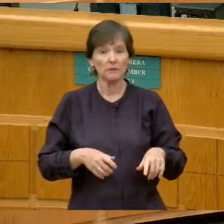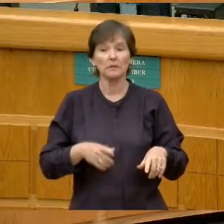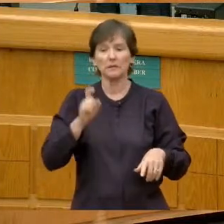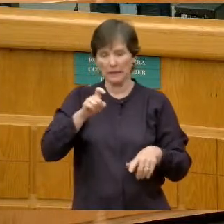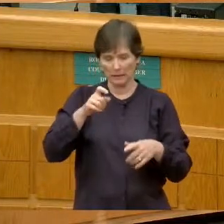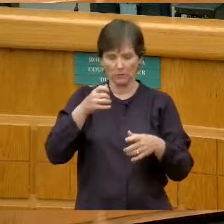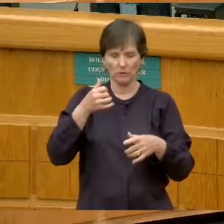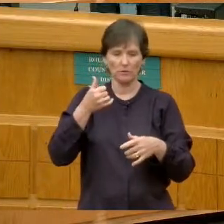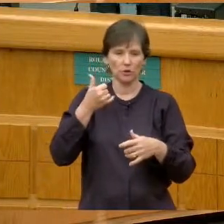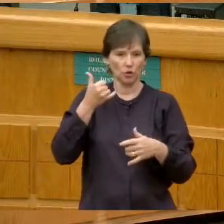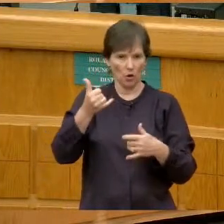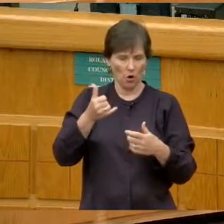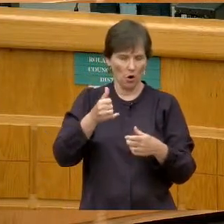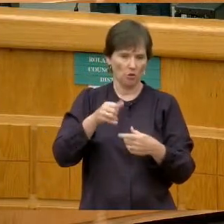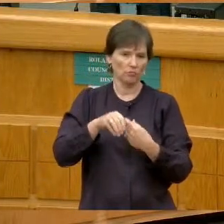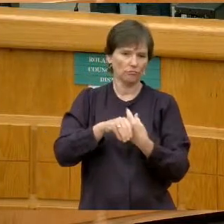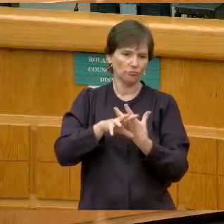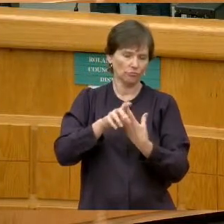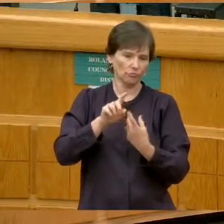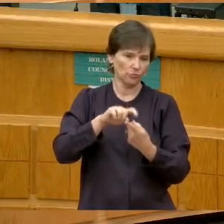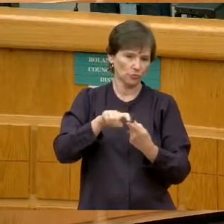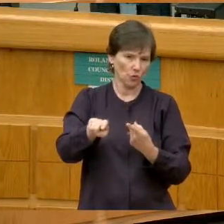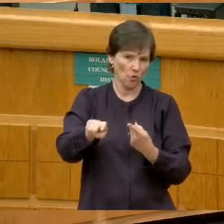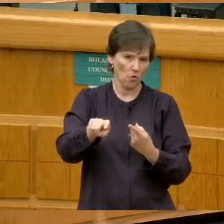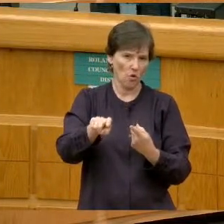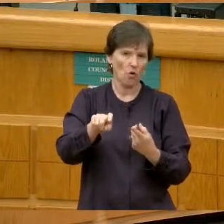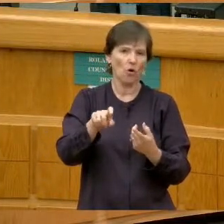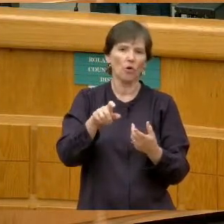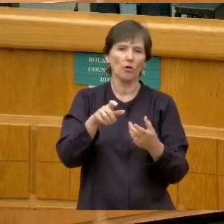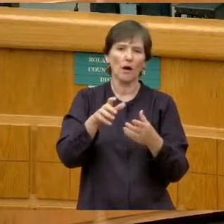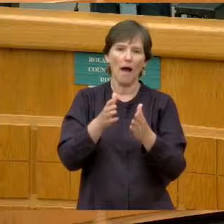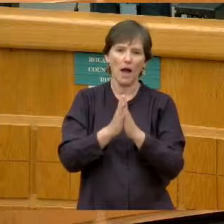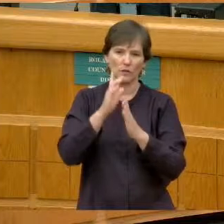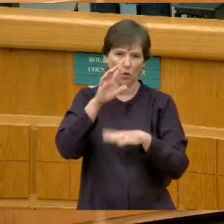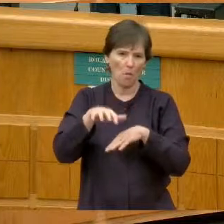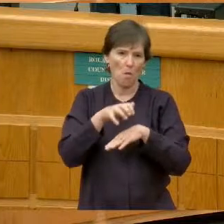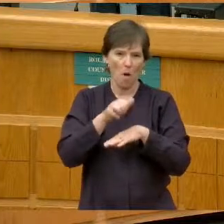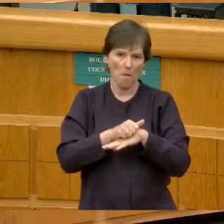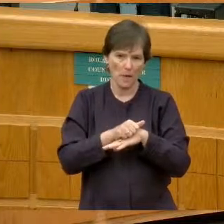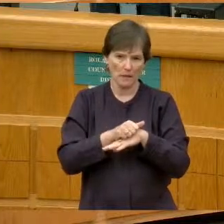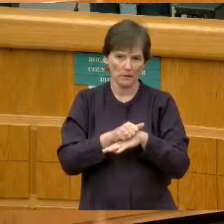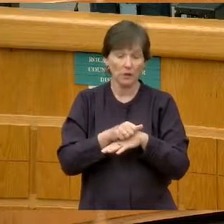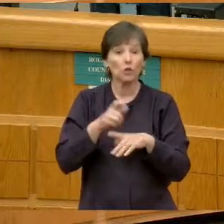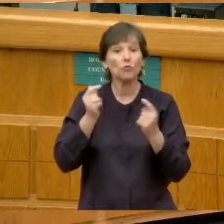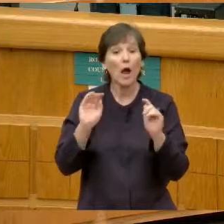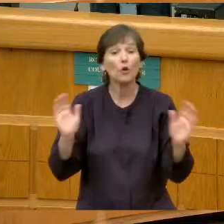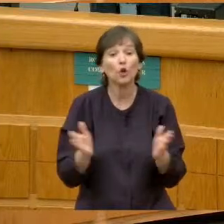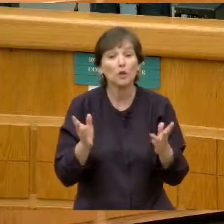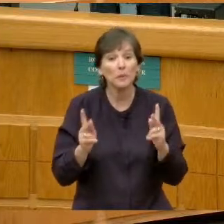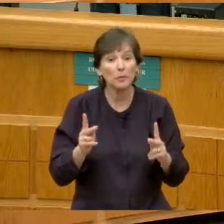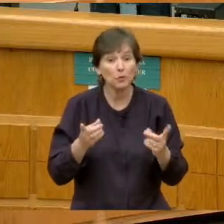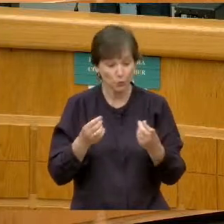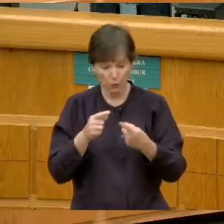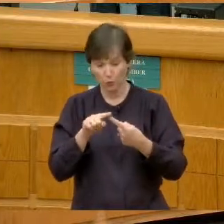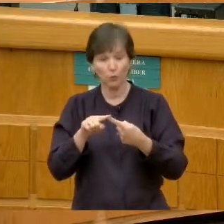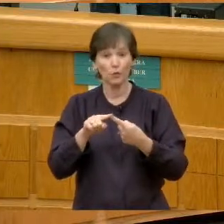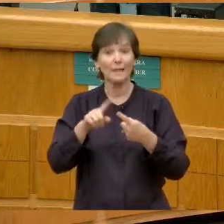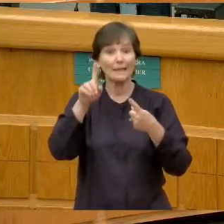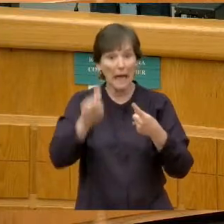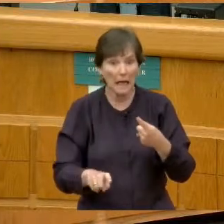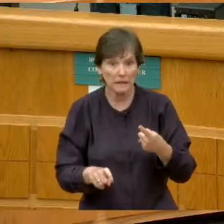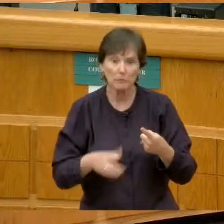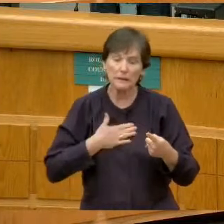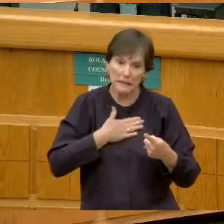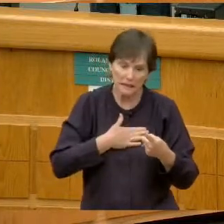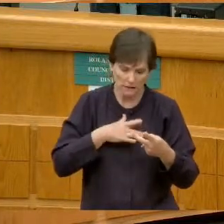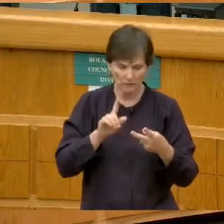the Mayor's Disaster Relief Fund. So we're doing what we can to try to encourage you, 1, to get tested, and 2, to keep you safe. And so we appreciate